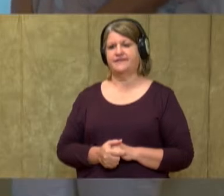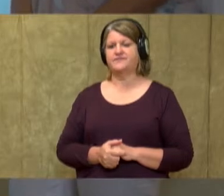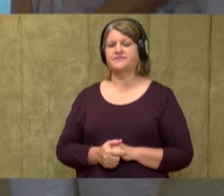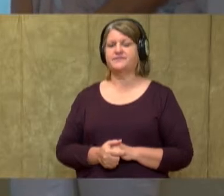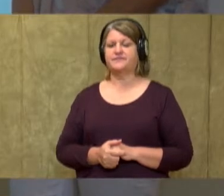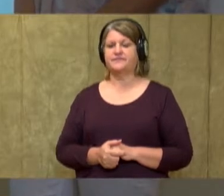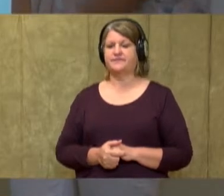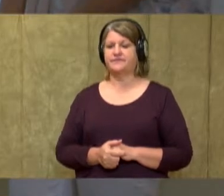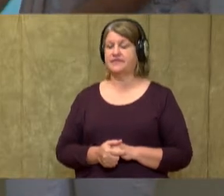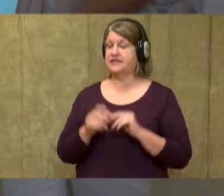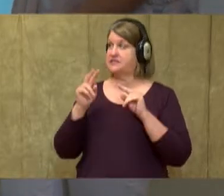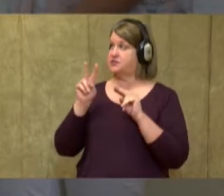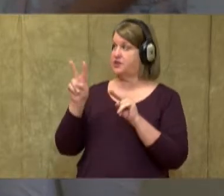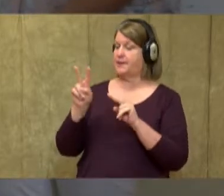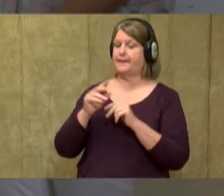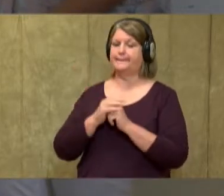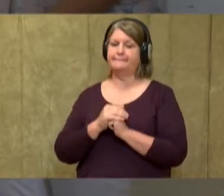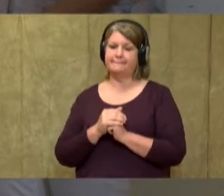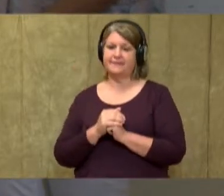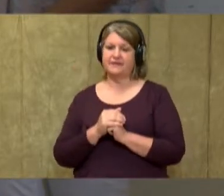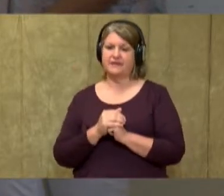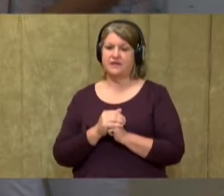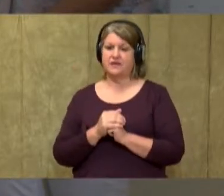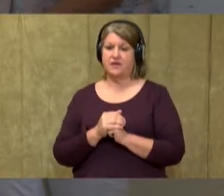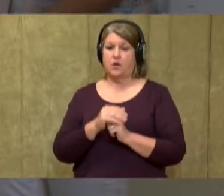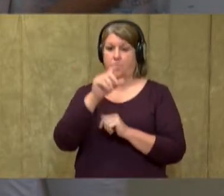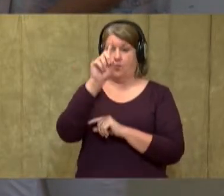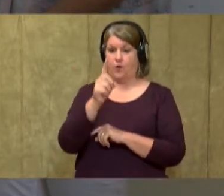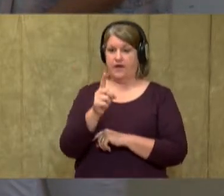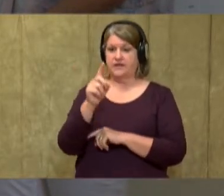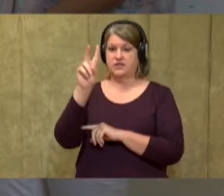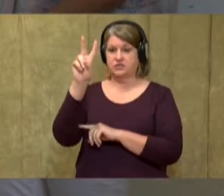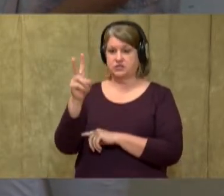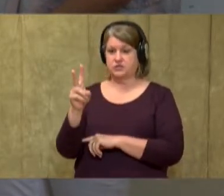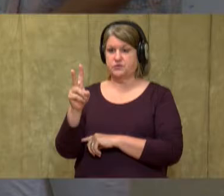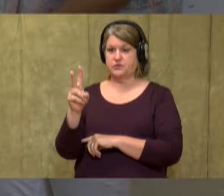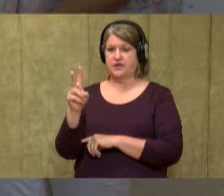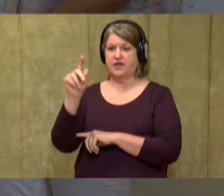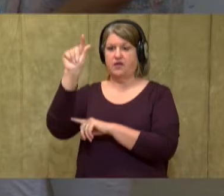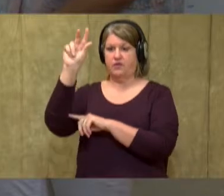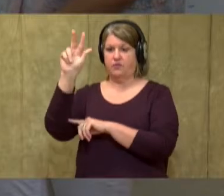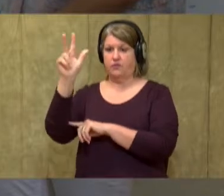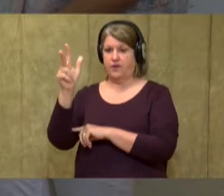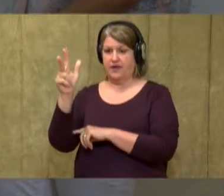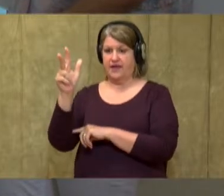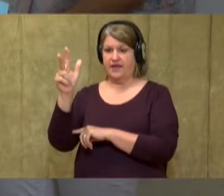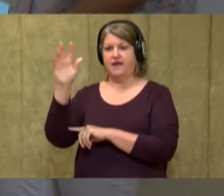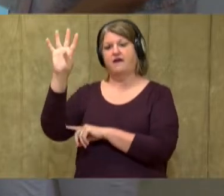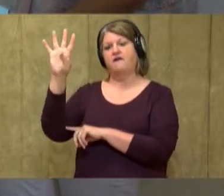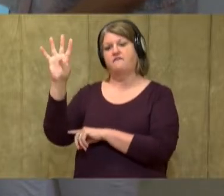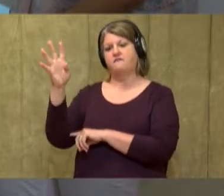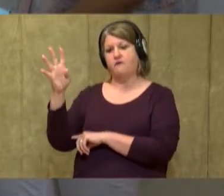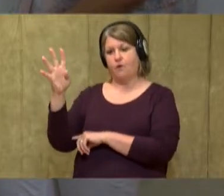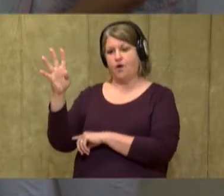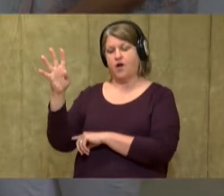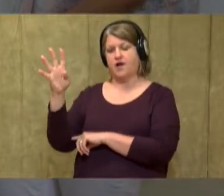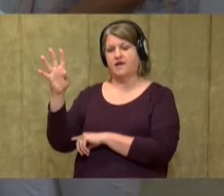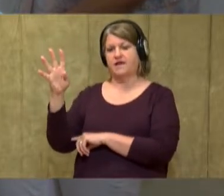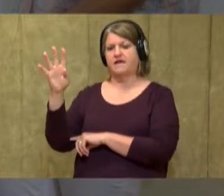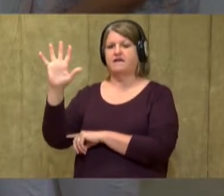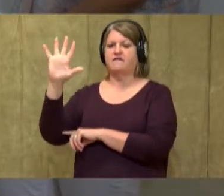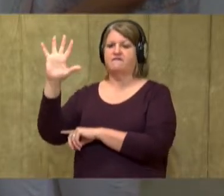Okay, let's take a look. We have 1, 2, 3,